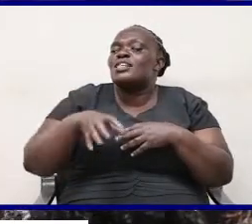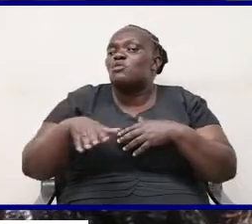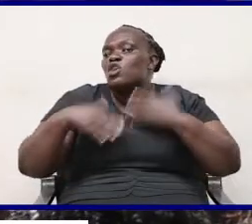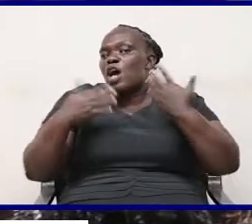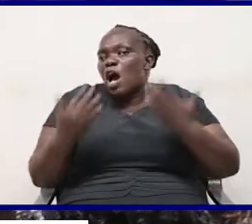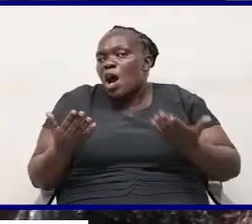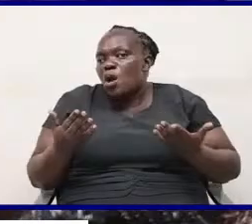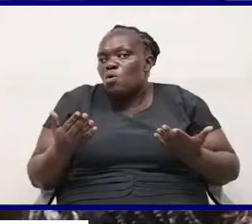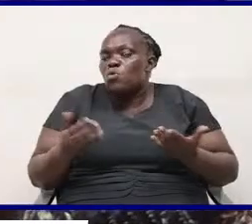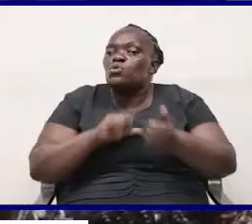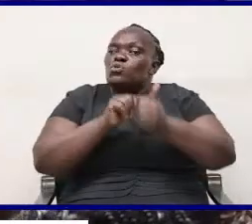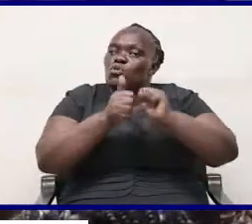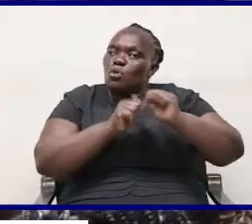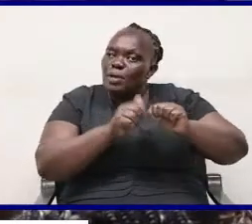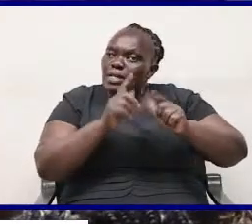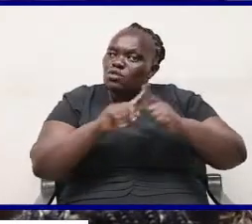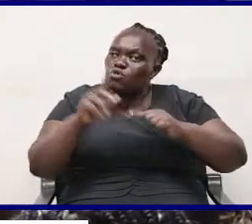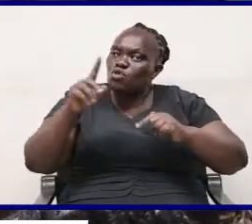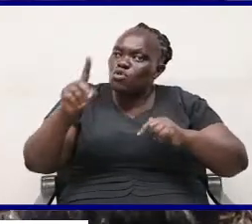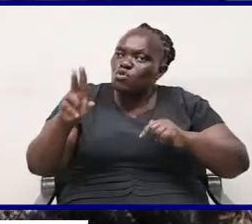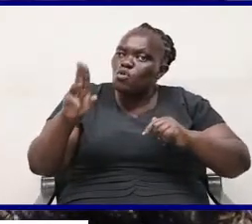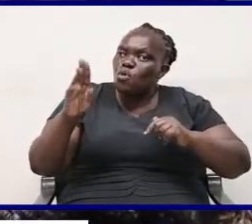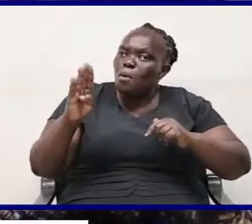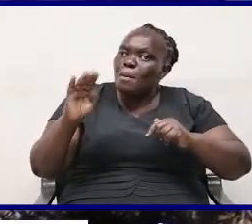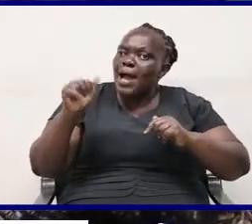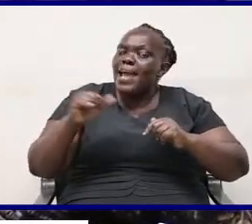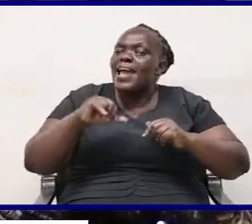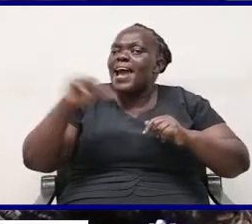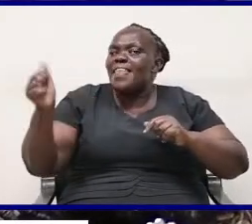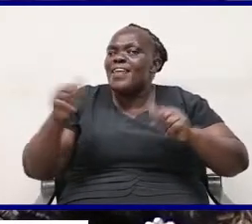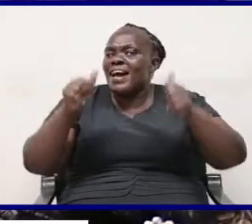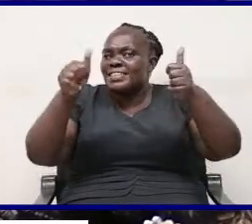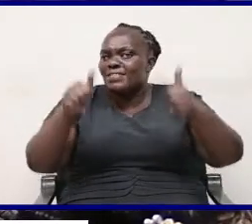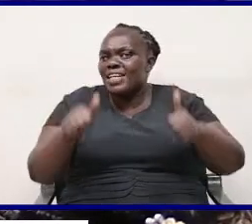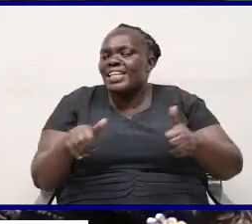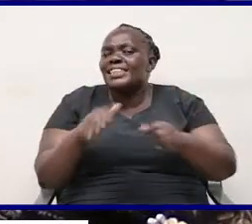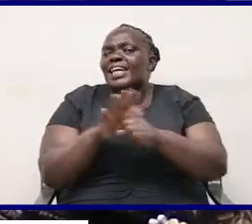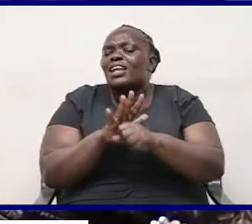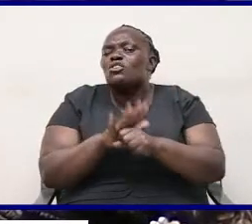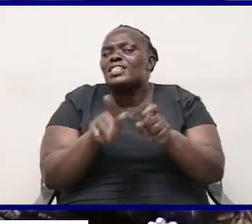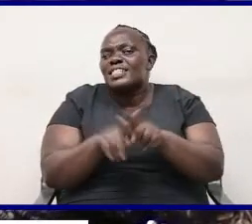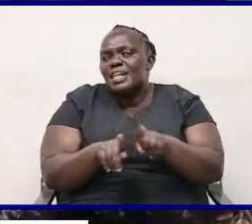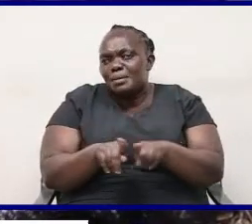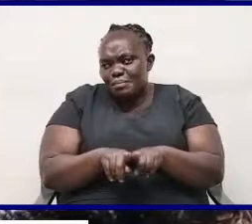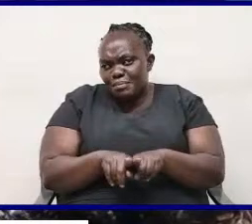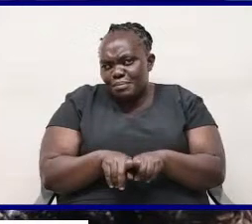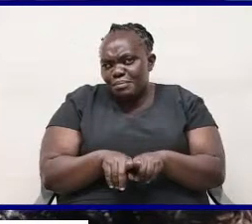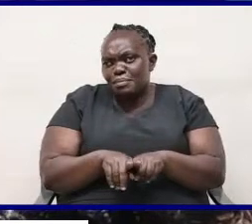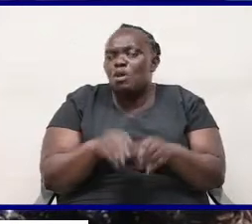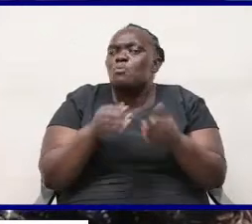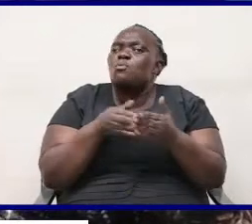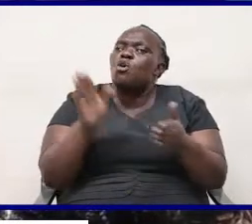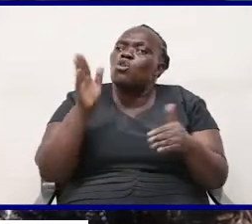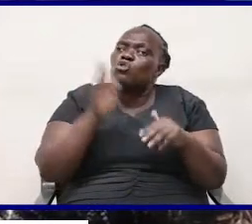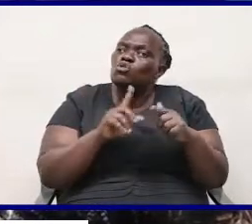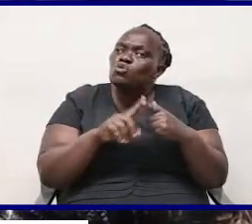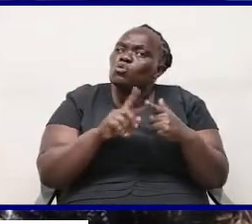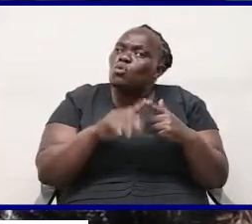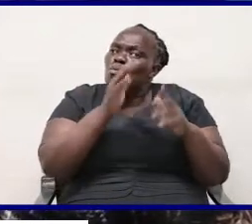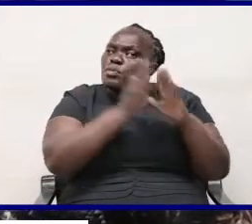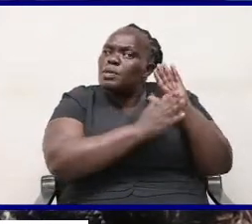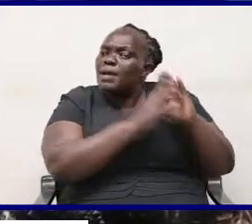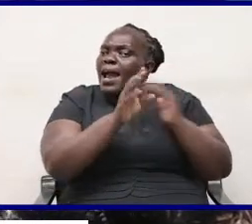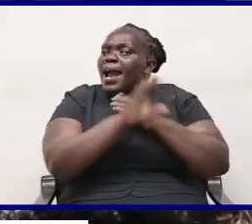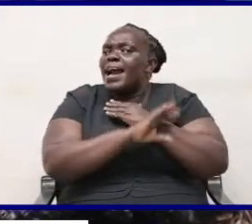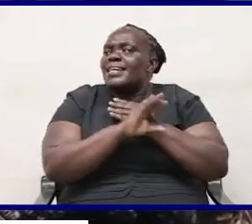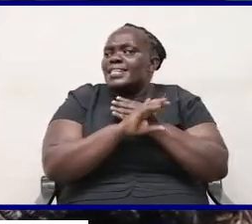see that if you compare, for example, the Dubai Expo, that it really is advertised a lot, and they take, even a whole year or even more to prepare, countries